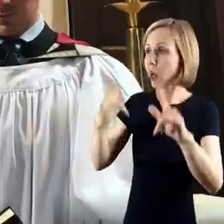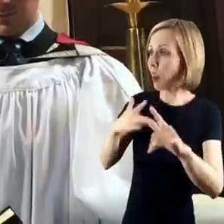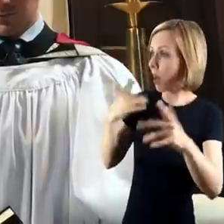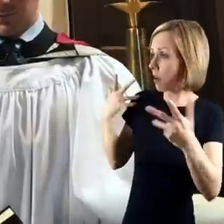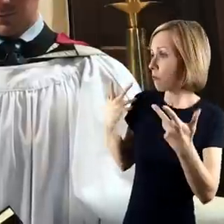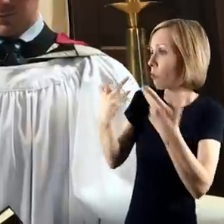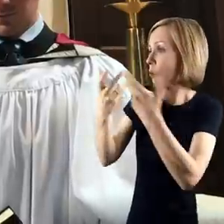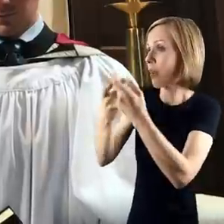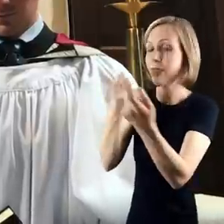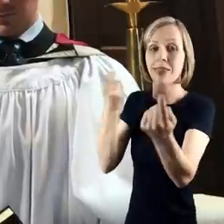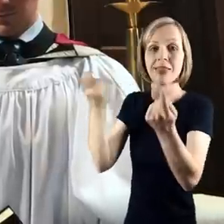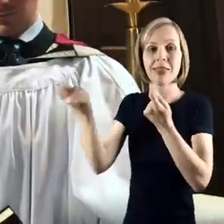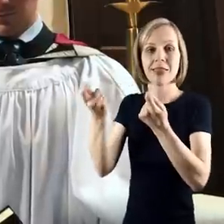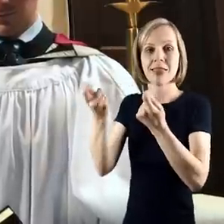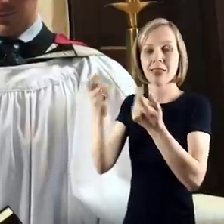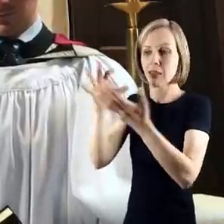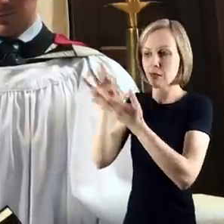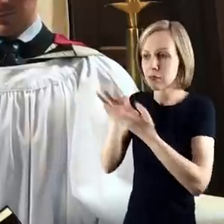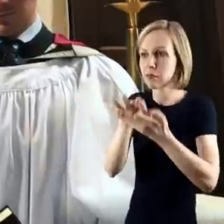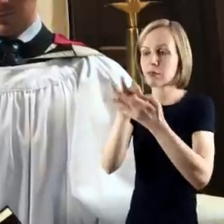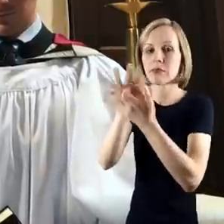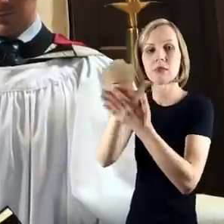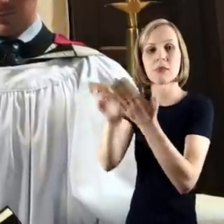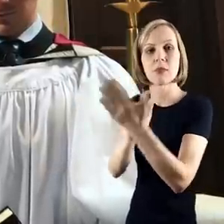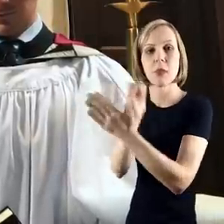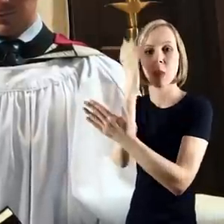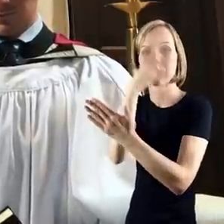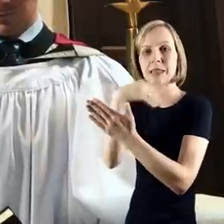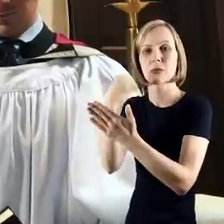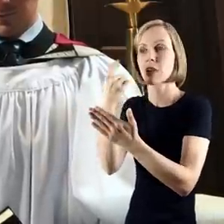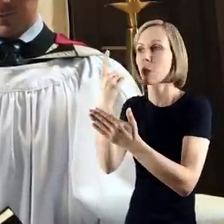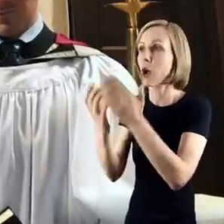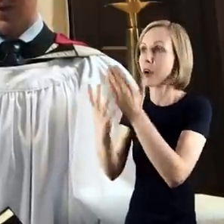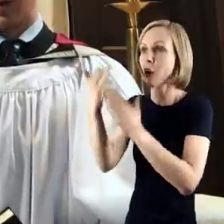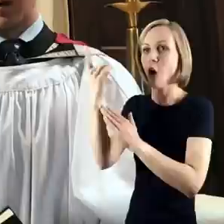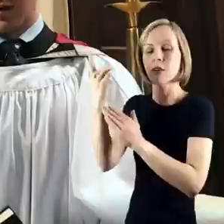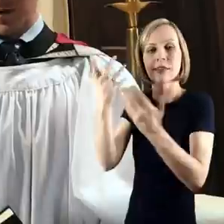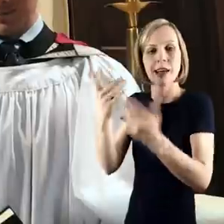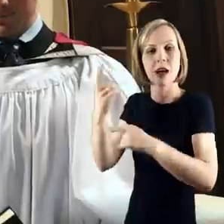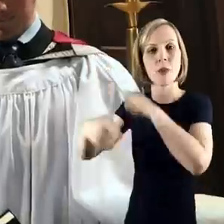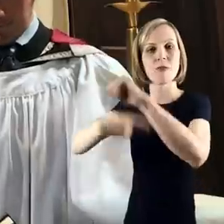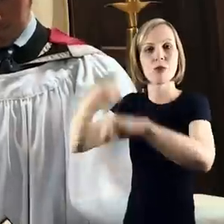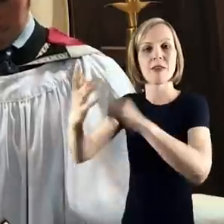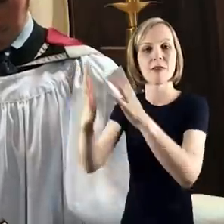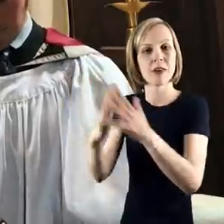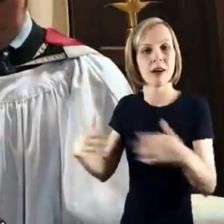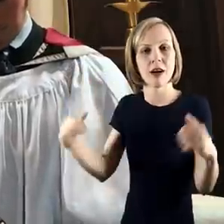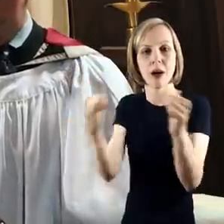Spirit, one God, now and forever. Amen. Amen.